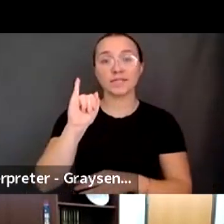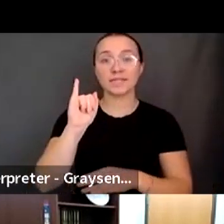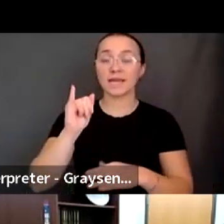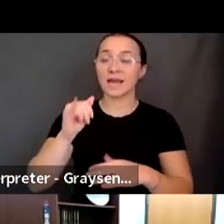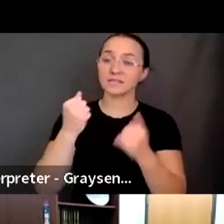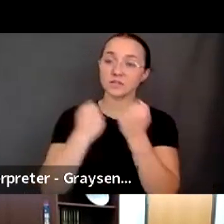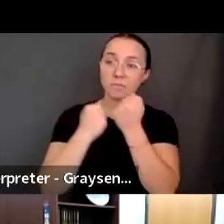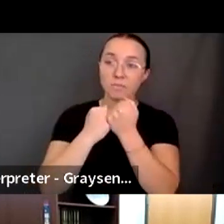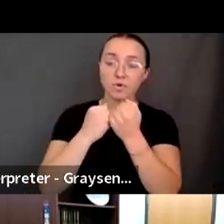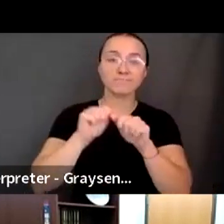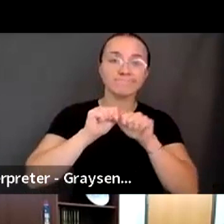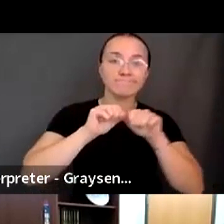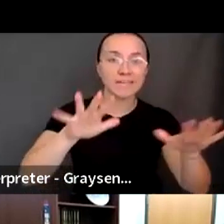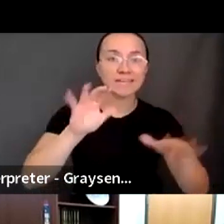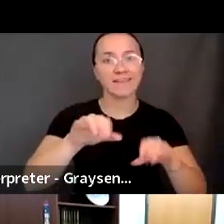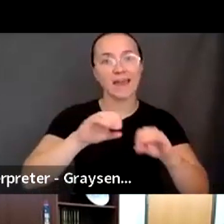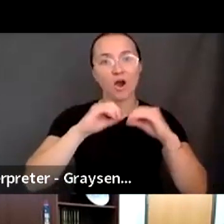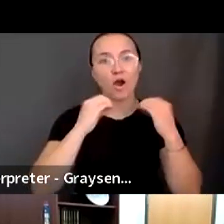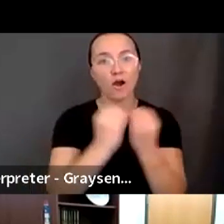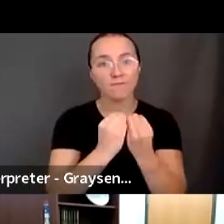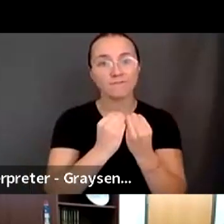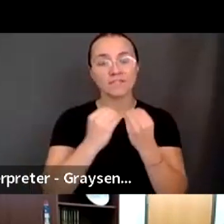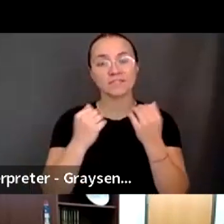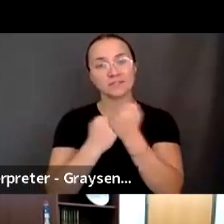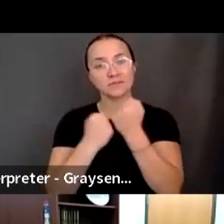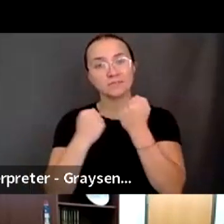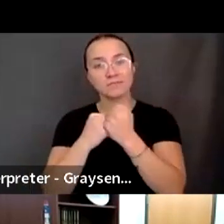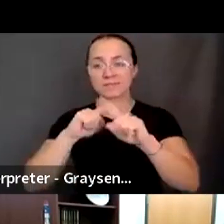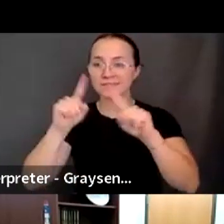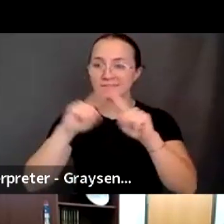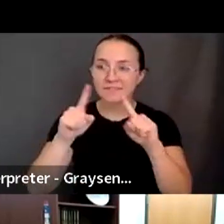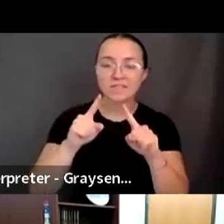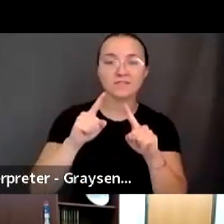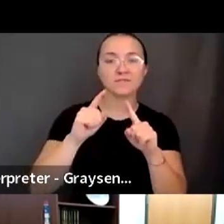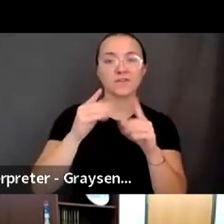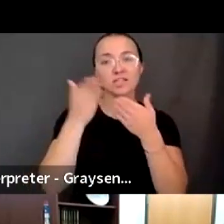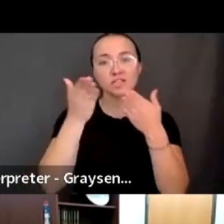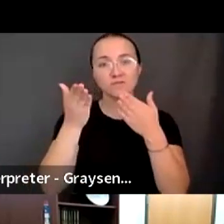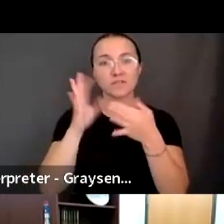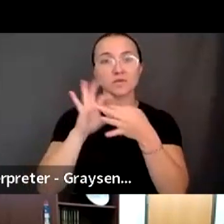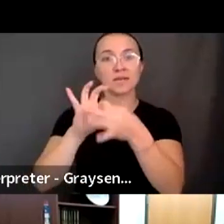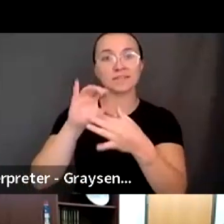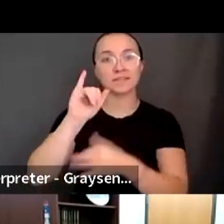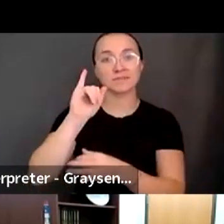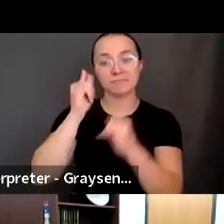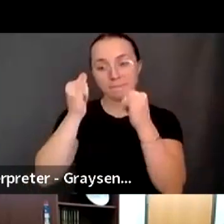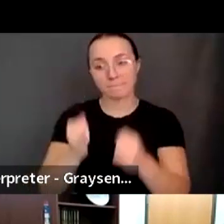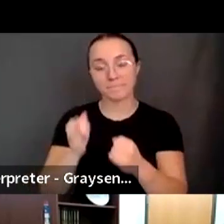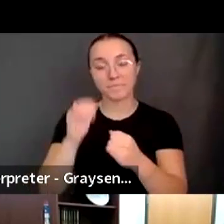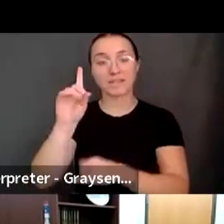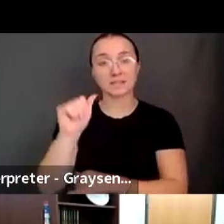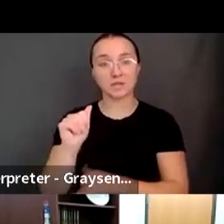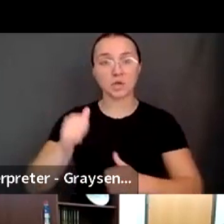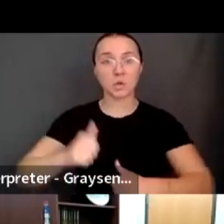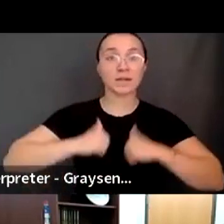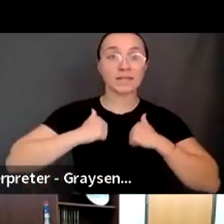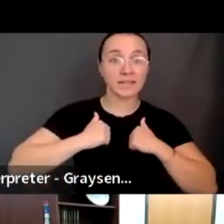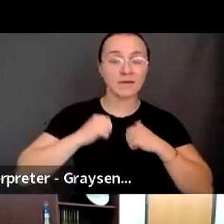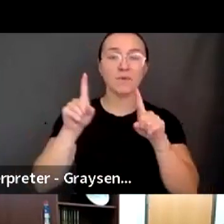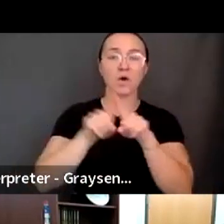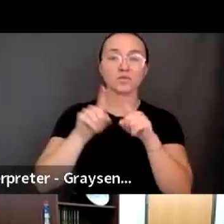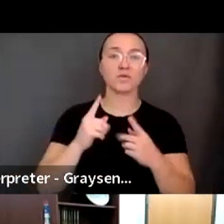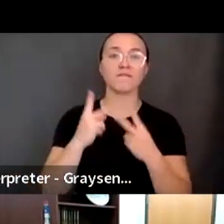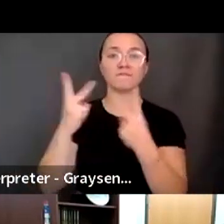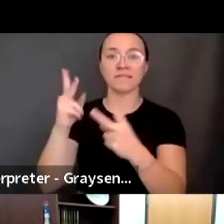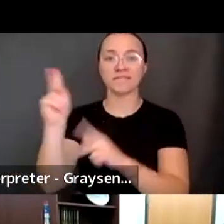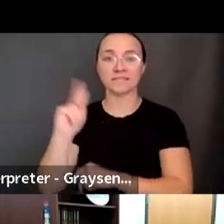to provide additional supports and services to individuals with disabilities who live and visit Knoxville. How are you